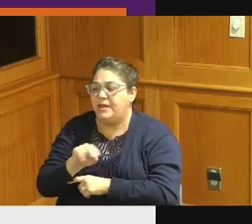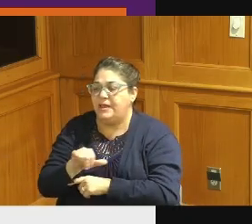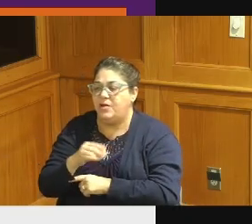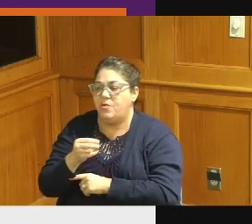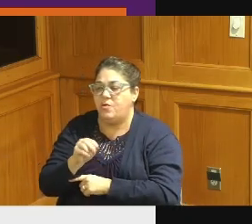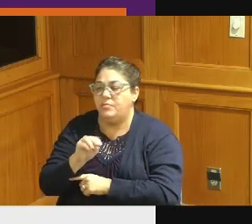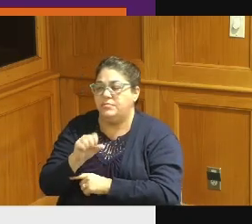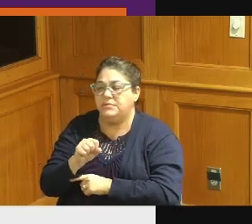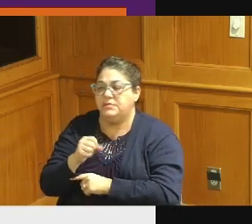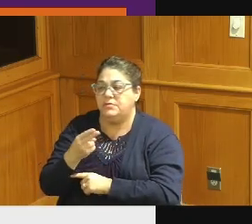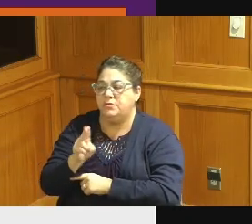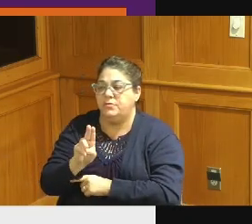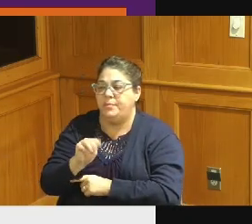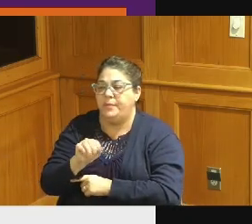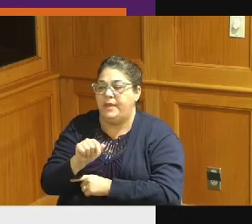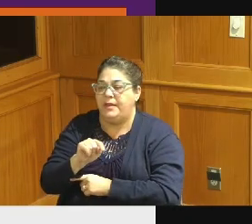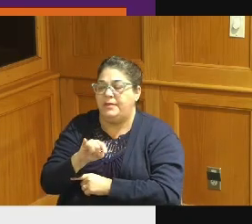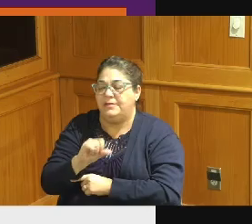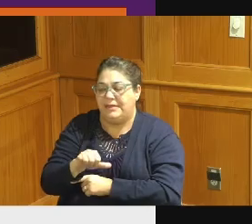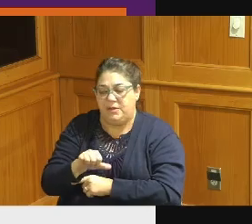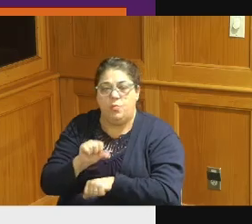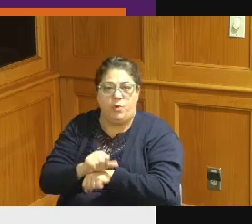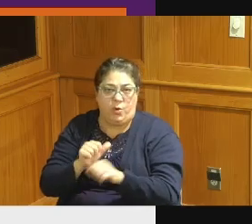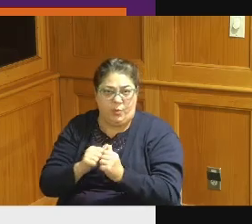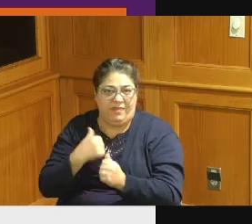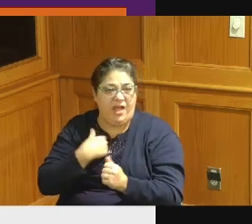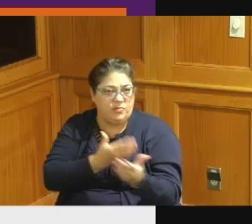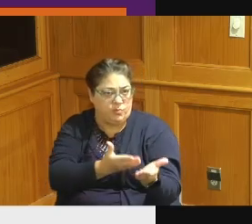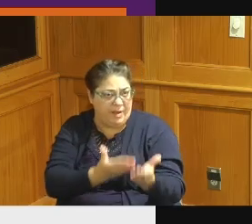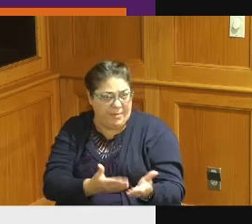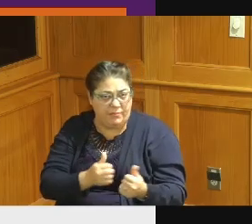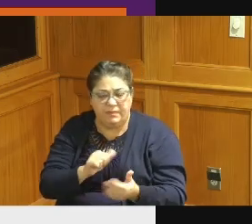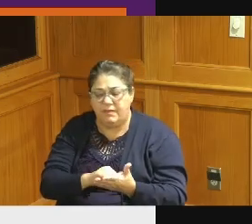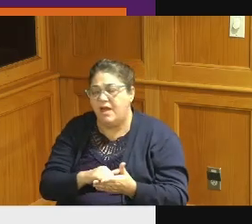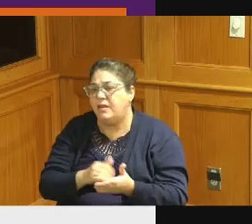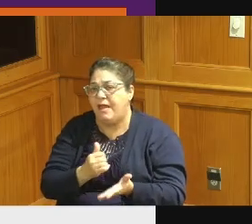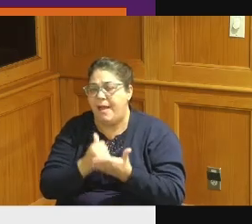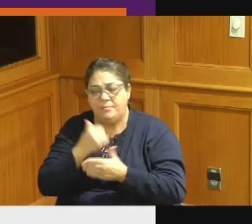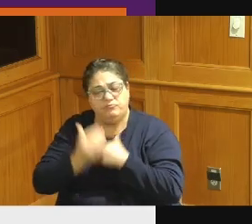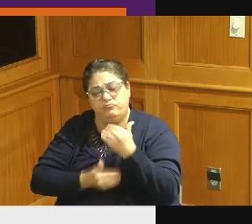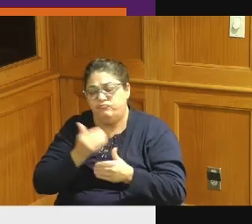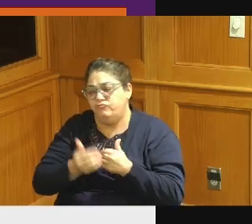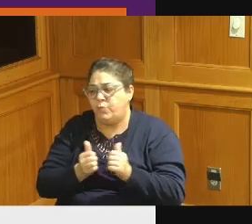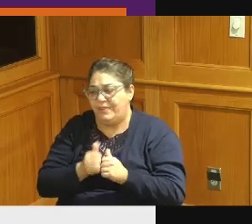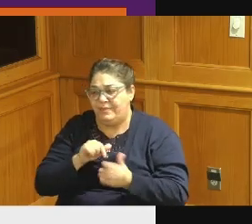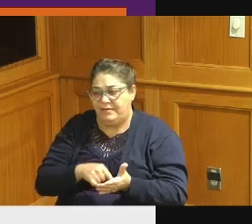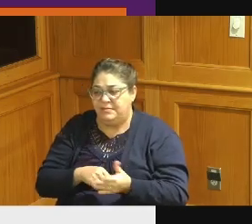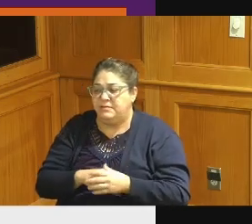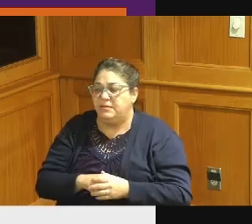all introduced to us early on, that we have helped move far along in the potential road here.